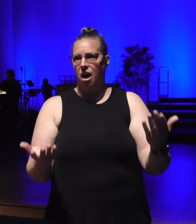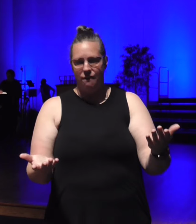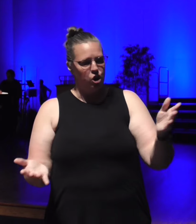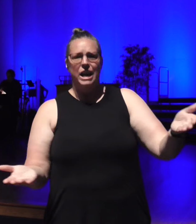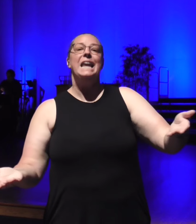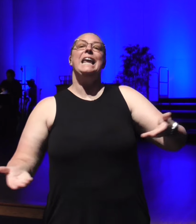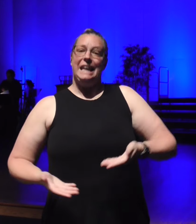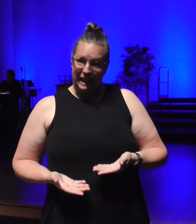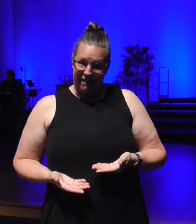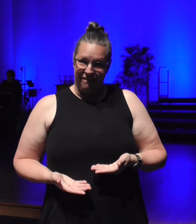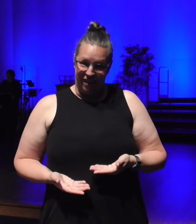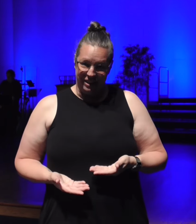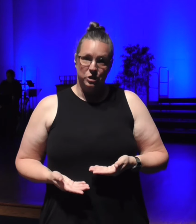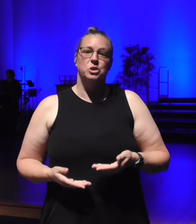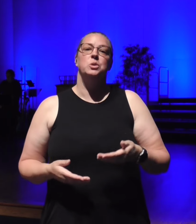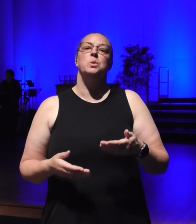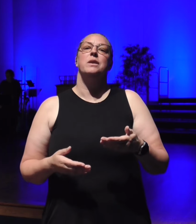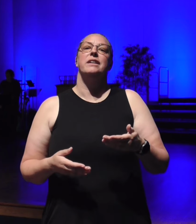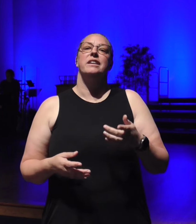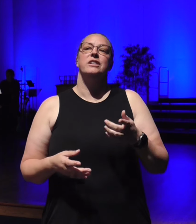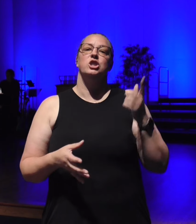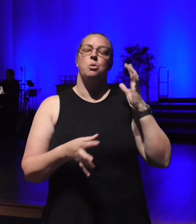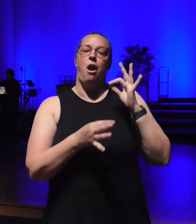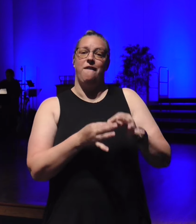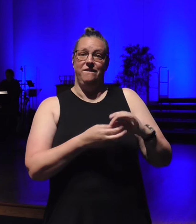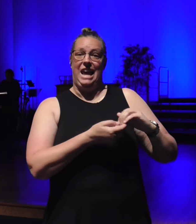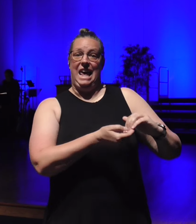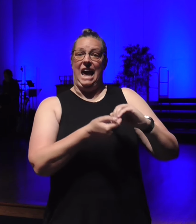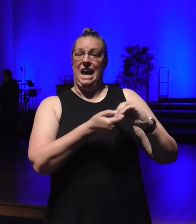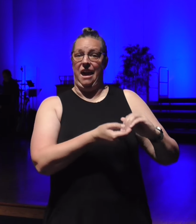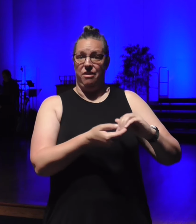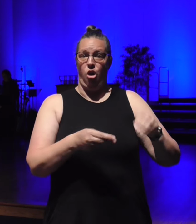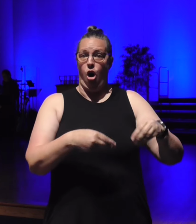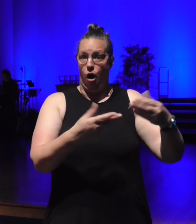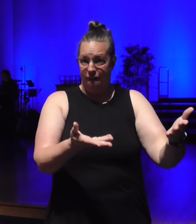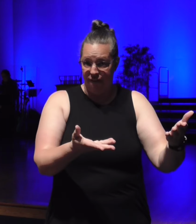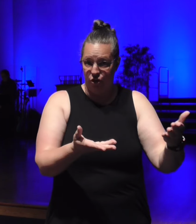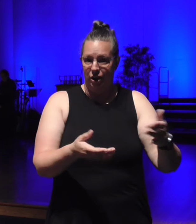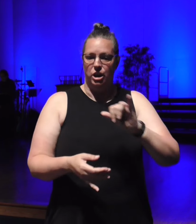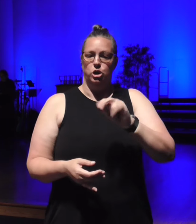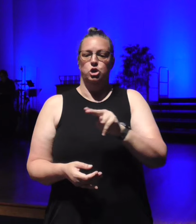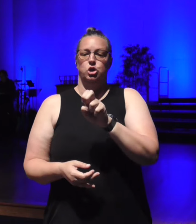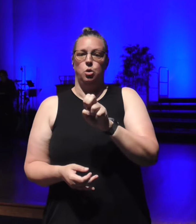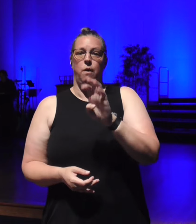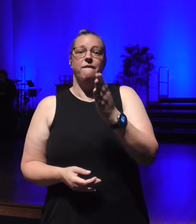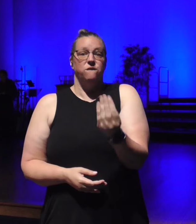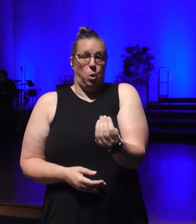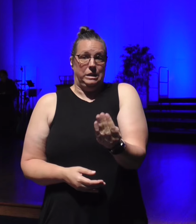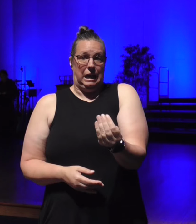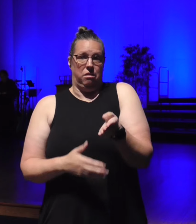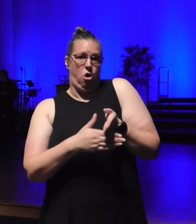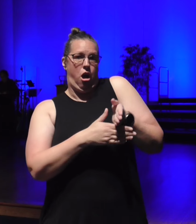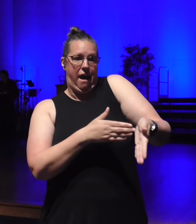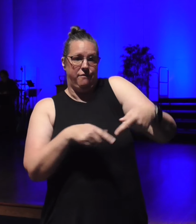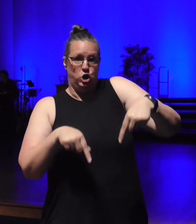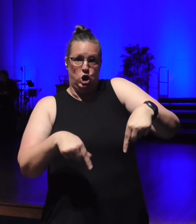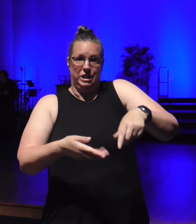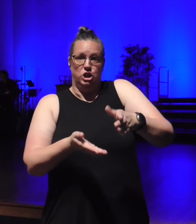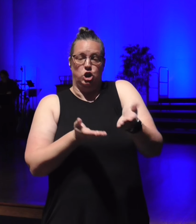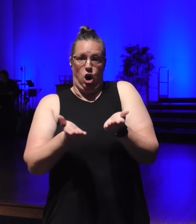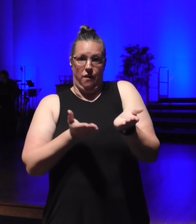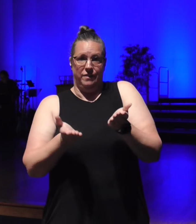next Interfaith offering, which you can find more about out in our lobby here. But on June 14th, after our 10 a.m. service, we're going to have a